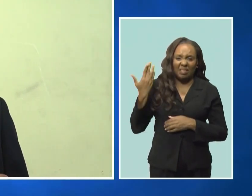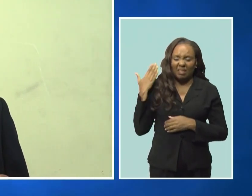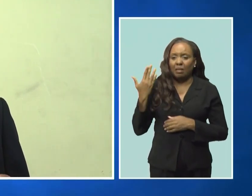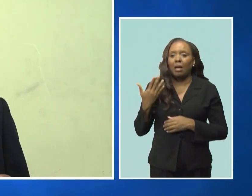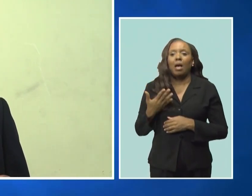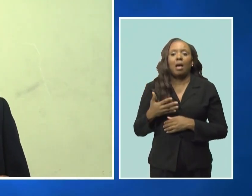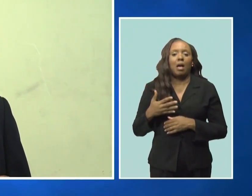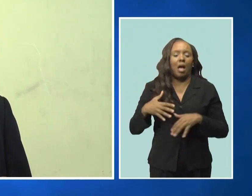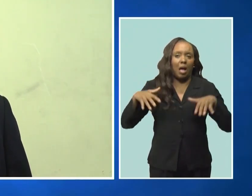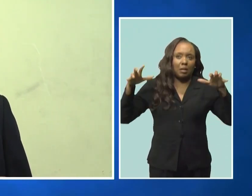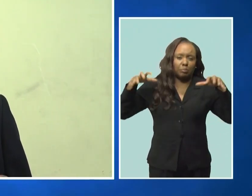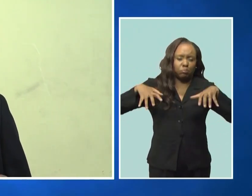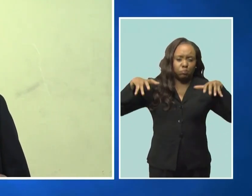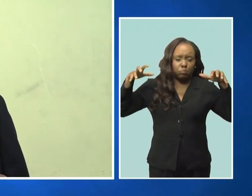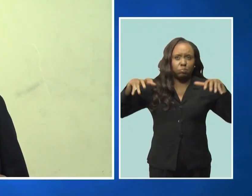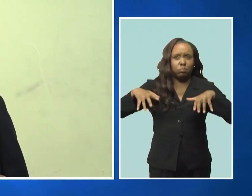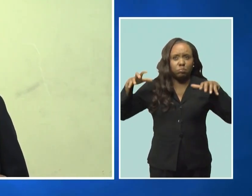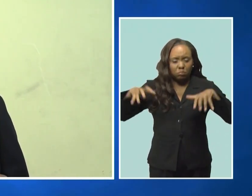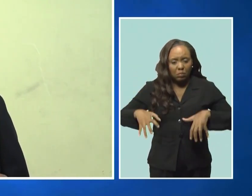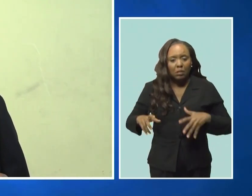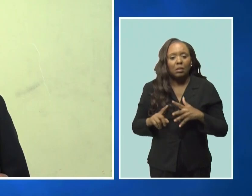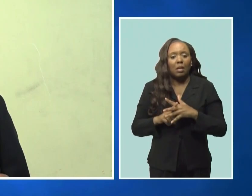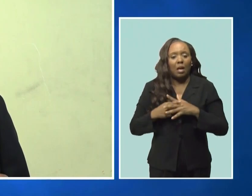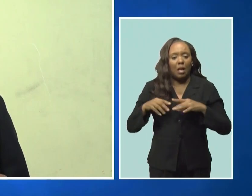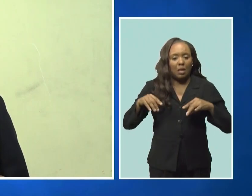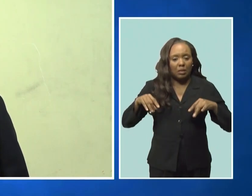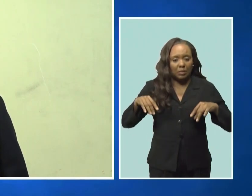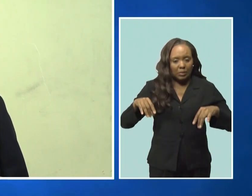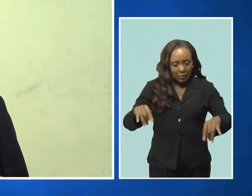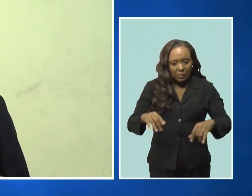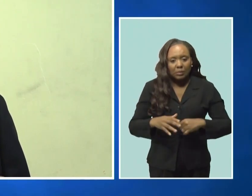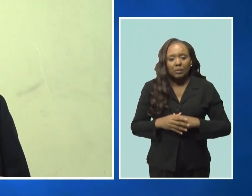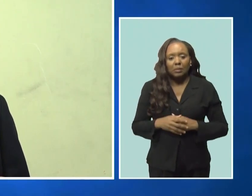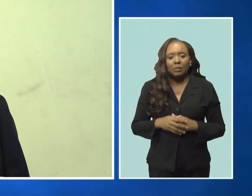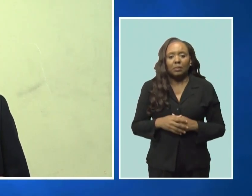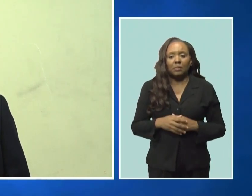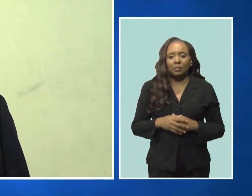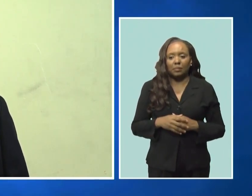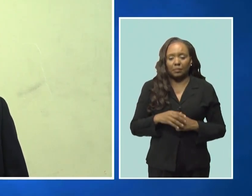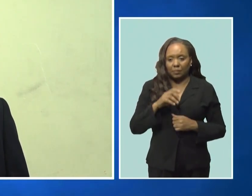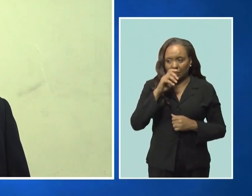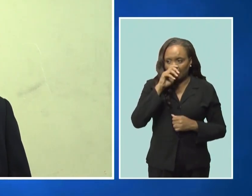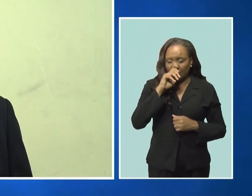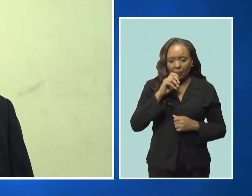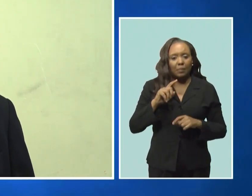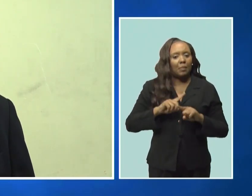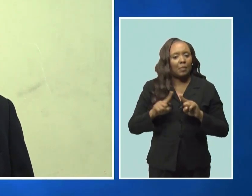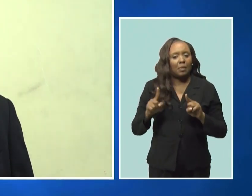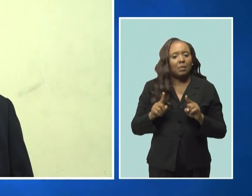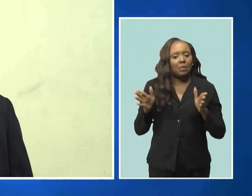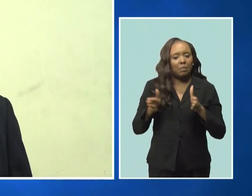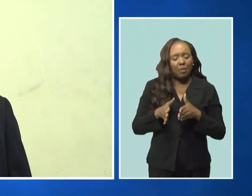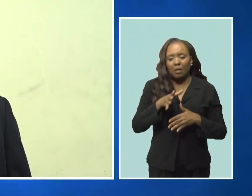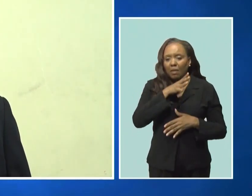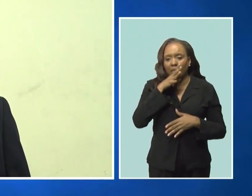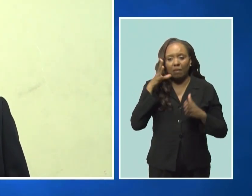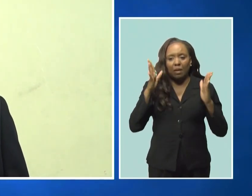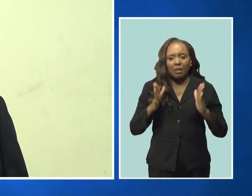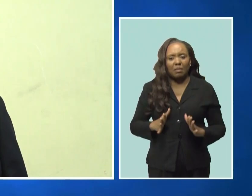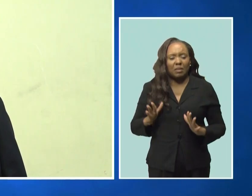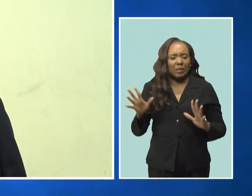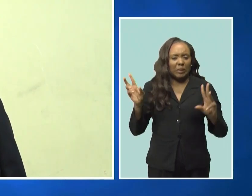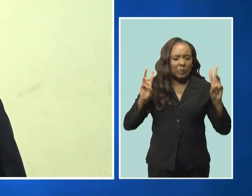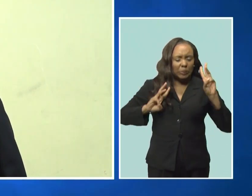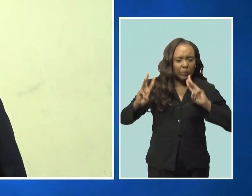of rain. So I started back, but it is a concern to small farmers and other